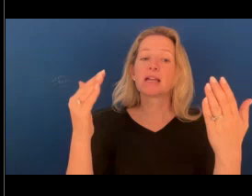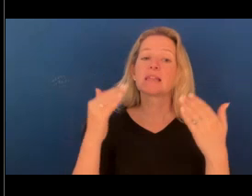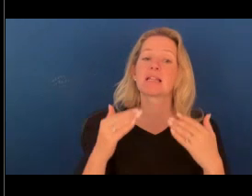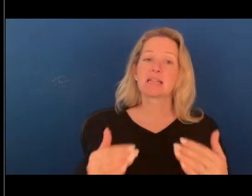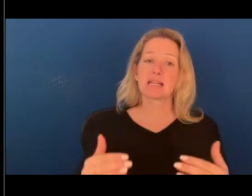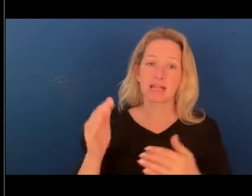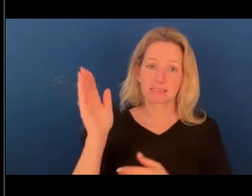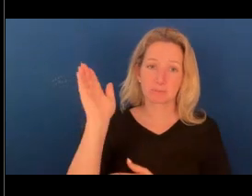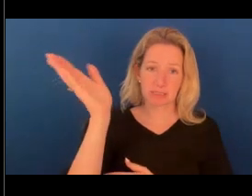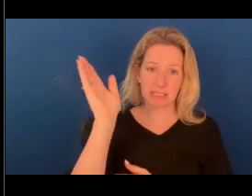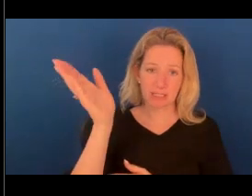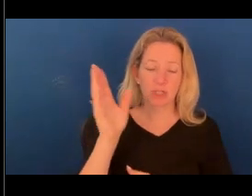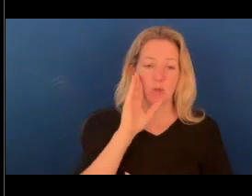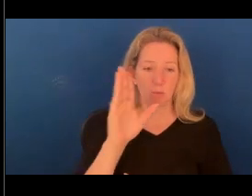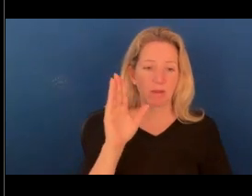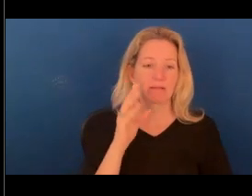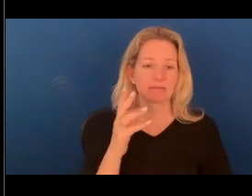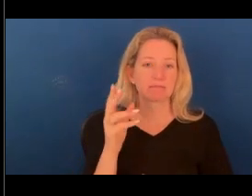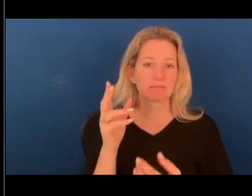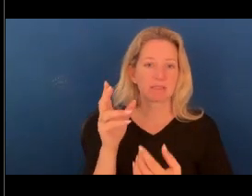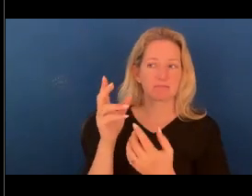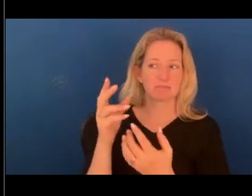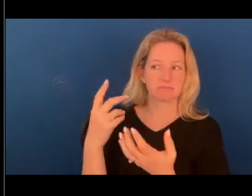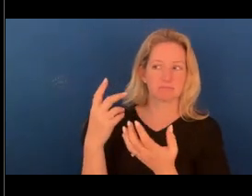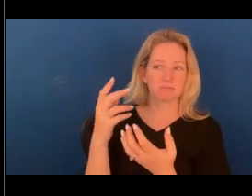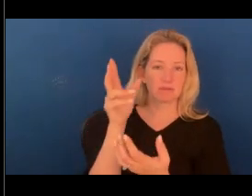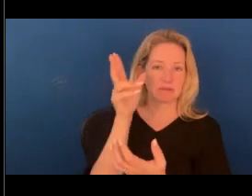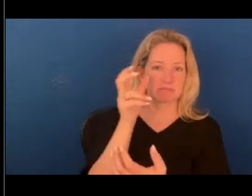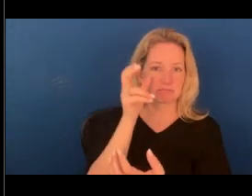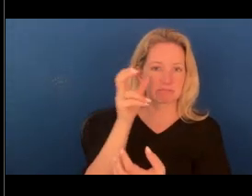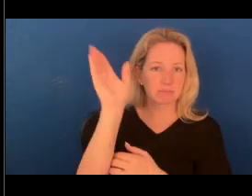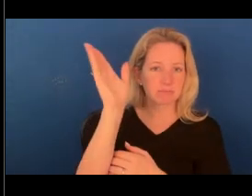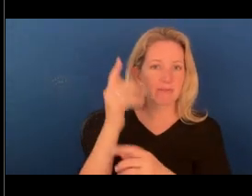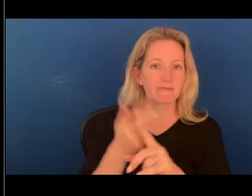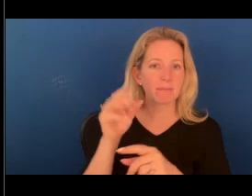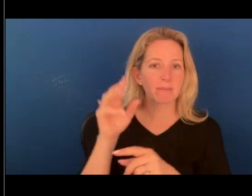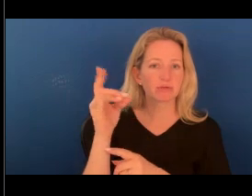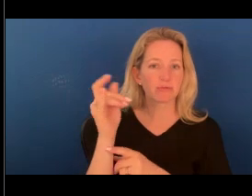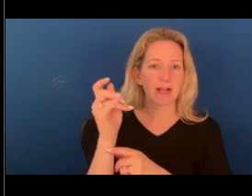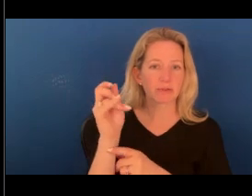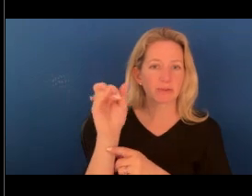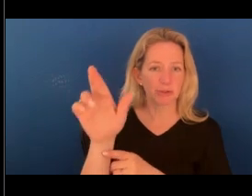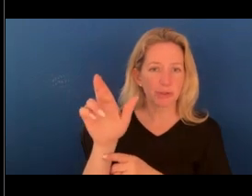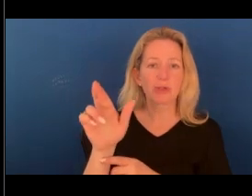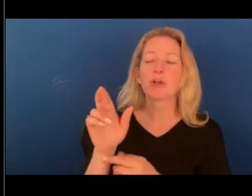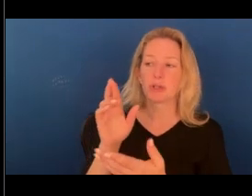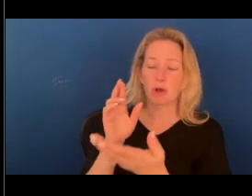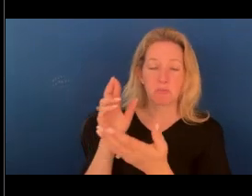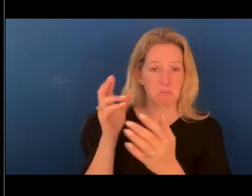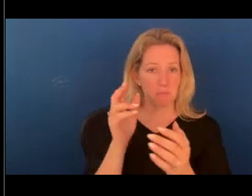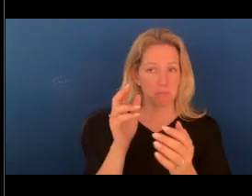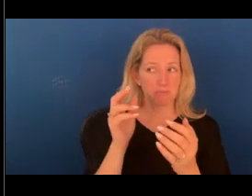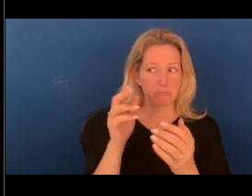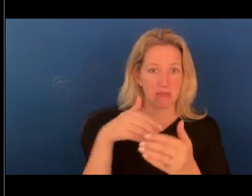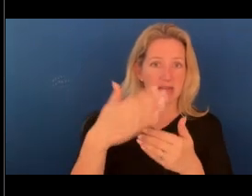panel that I hope you'll join here in the room, and for all of us who are joining virtually that you'll be able to tune into as